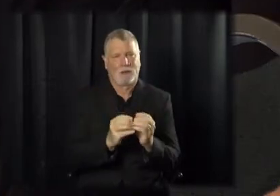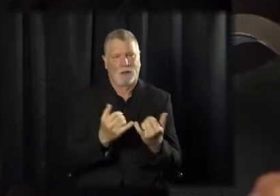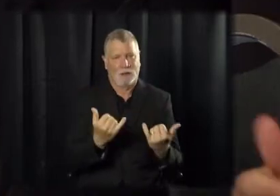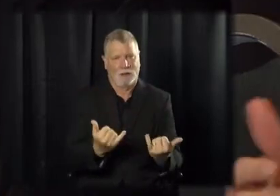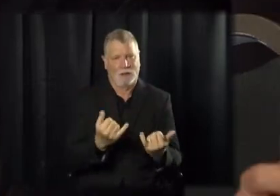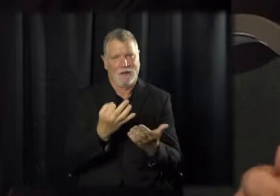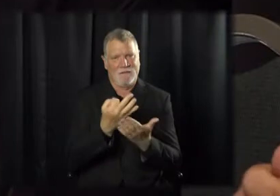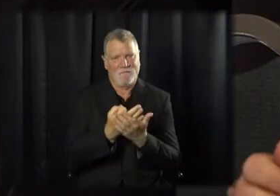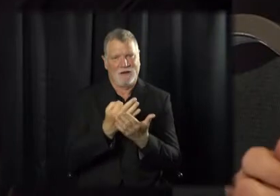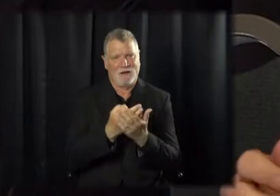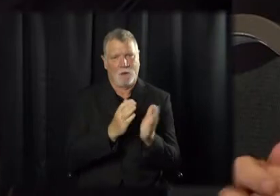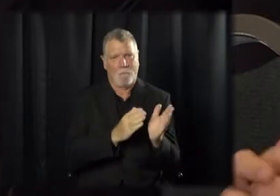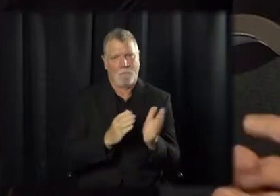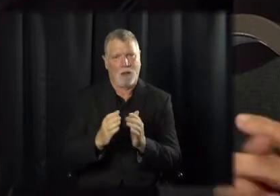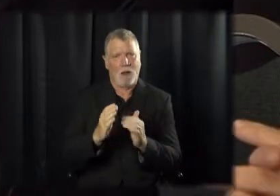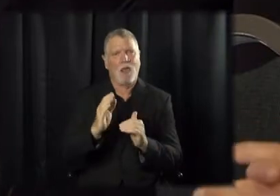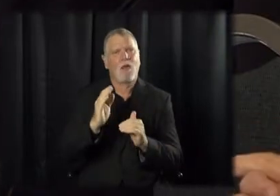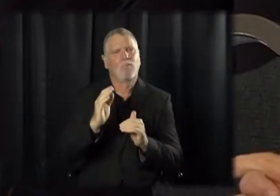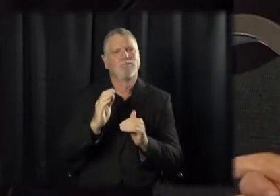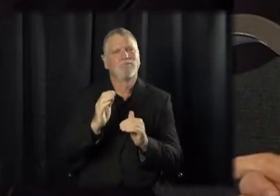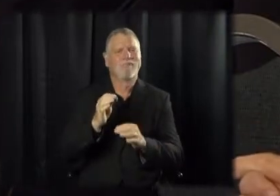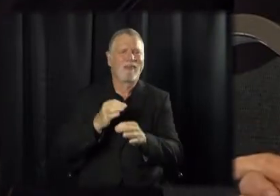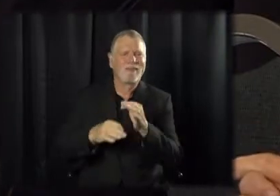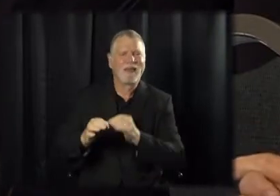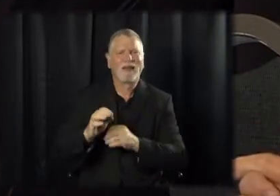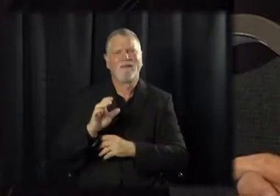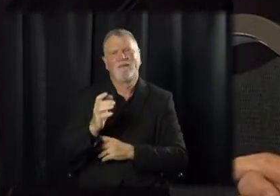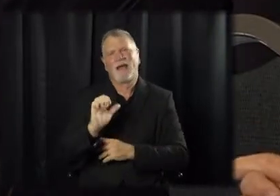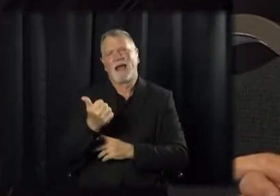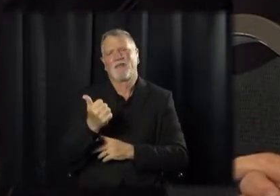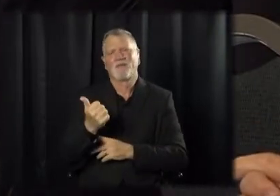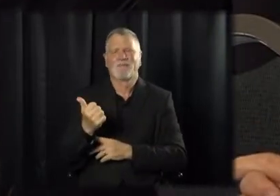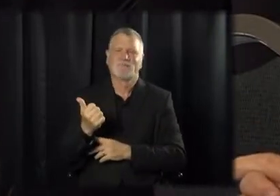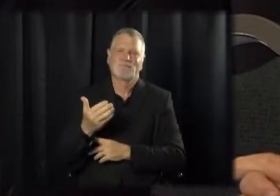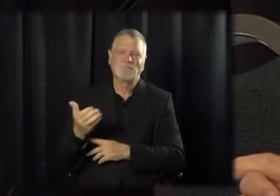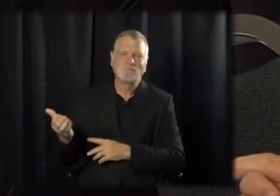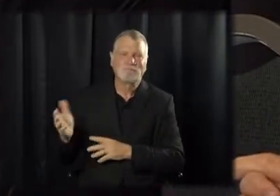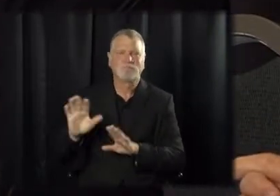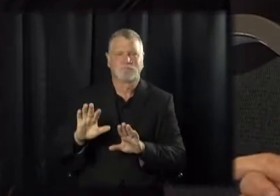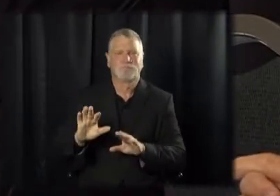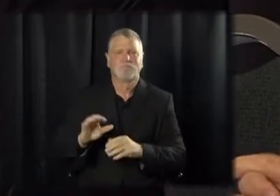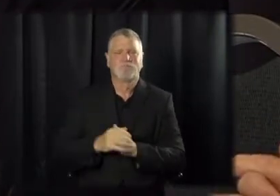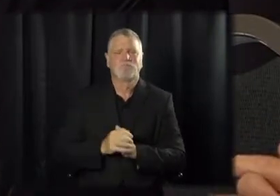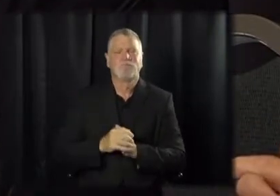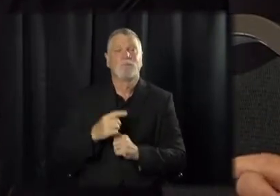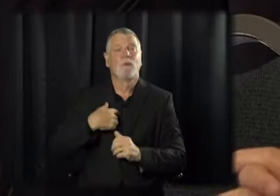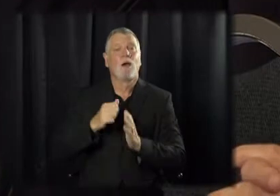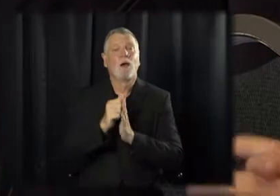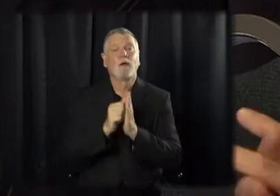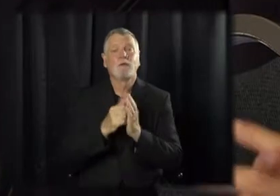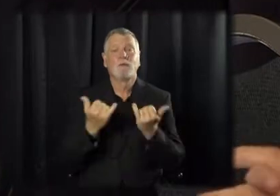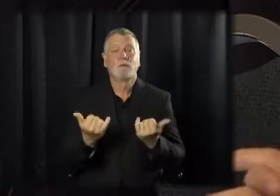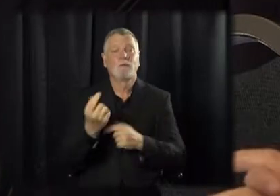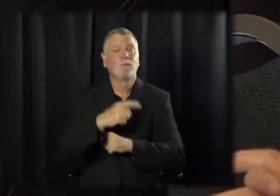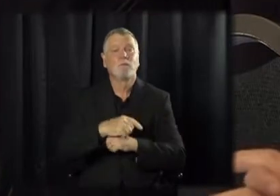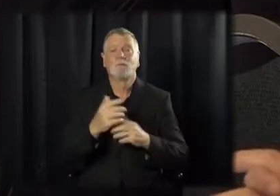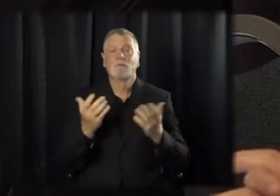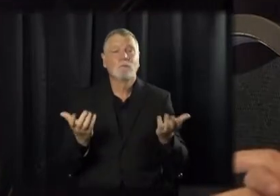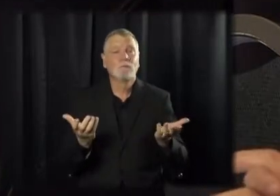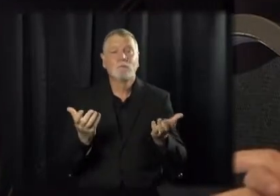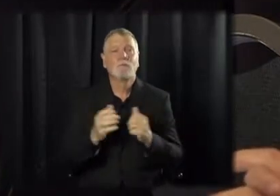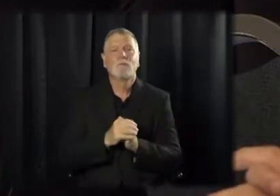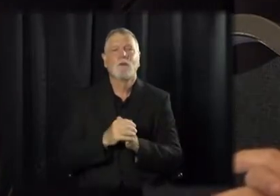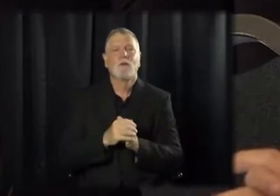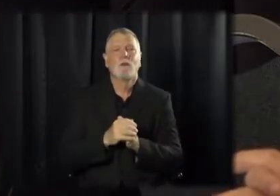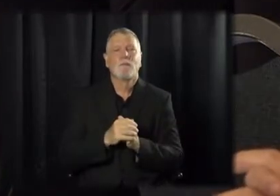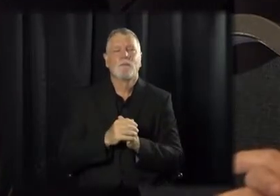these fiscal plans rather than other matters. Our agenda for the day is